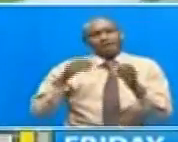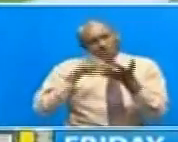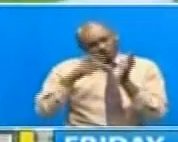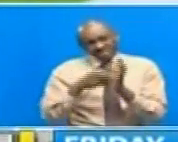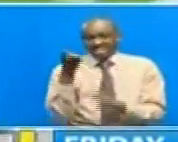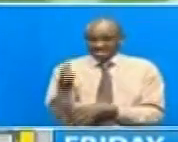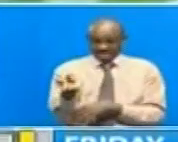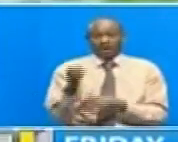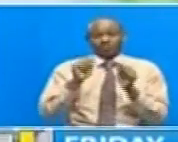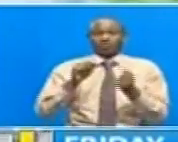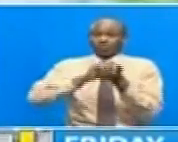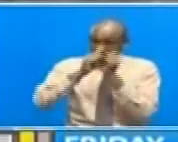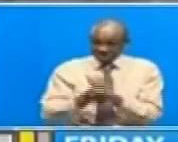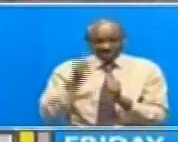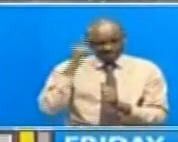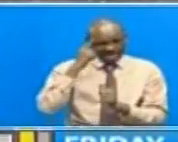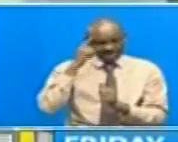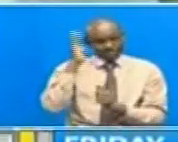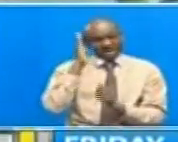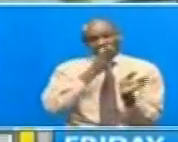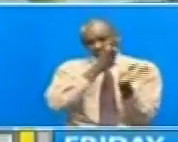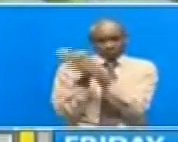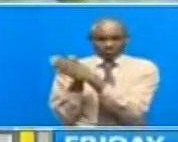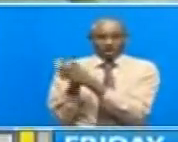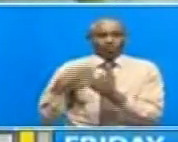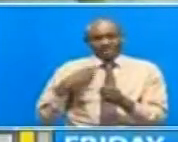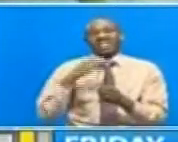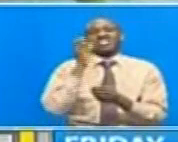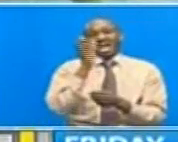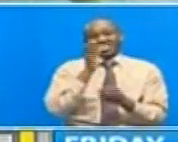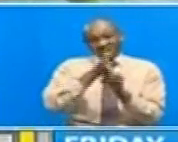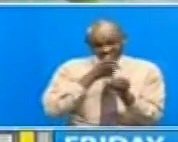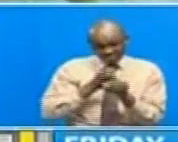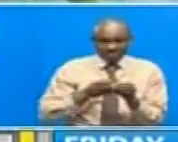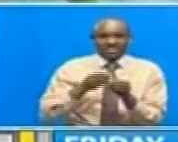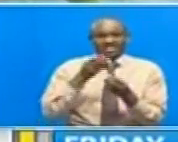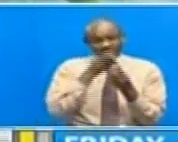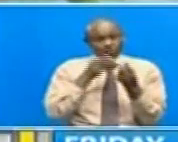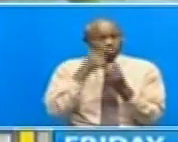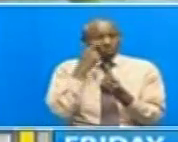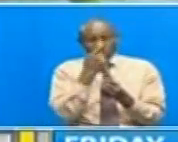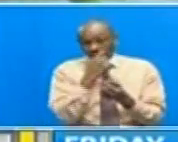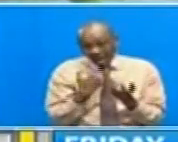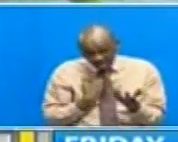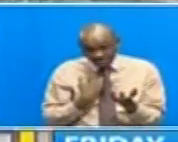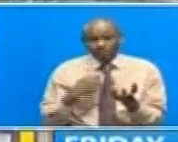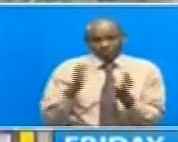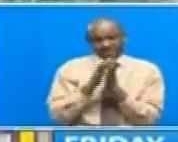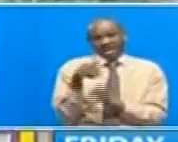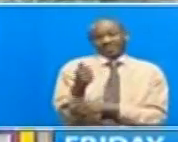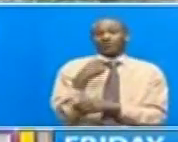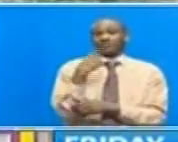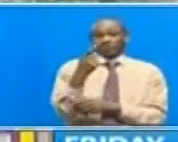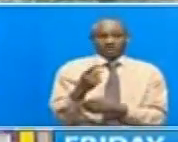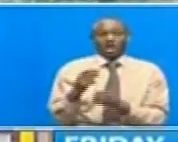are done here to change the mindset. Tunapanda nyanya, vitunguu pamoja na vitunguu saumu.